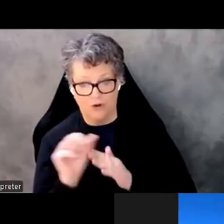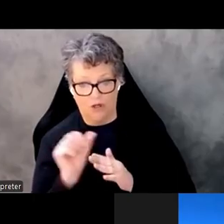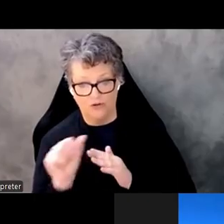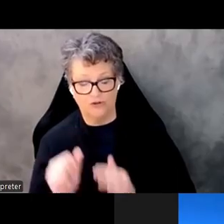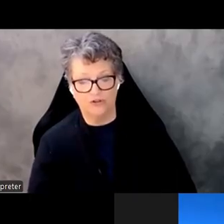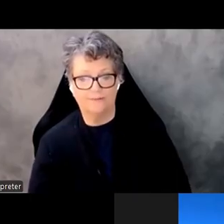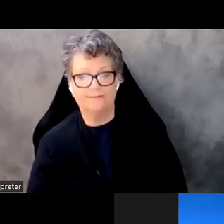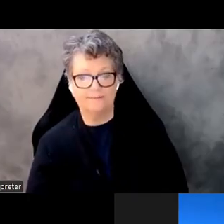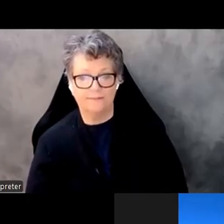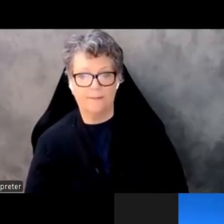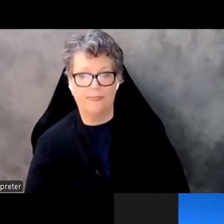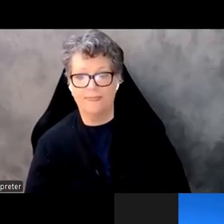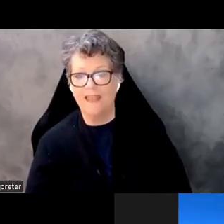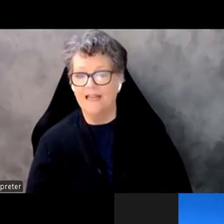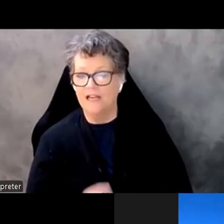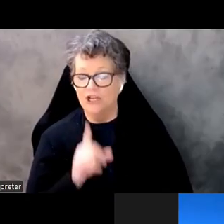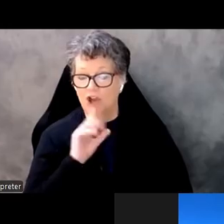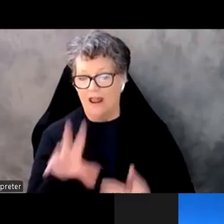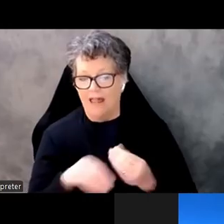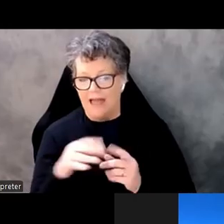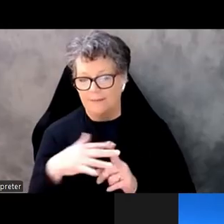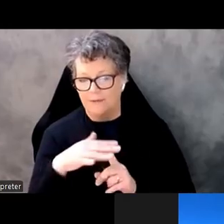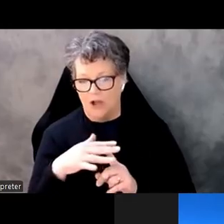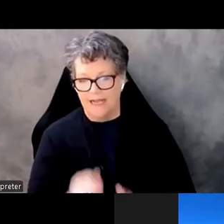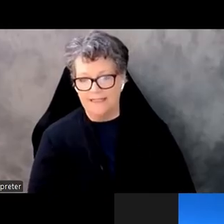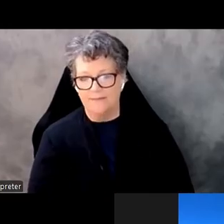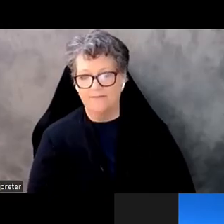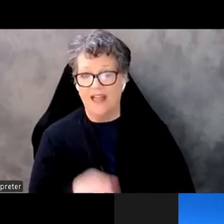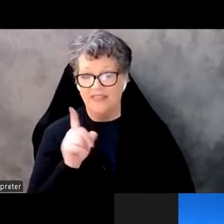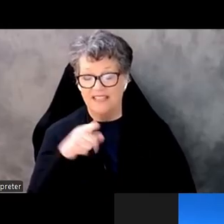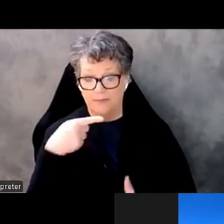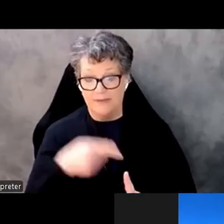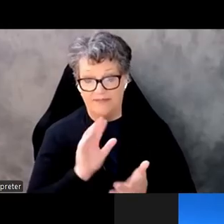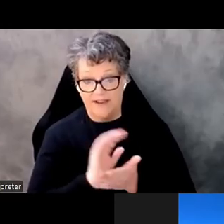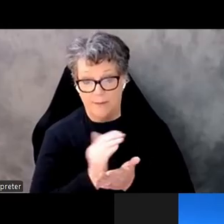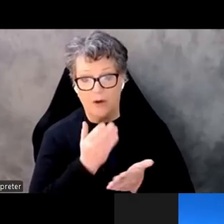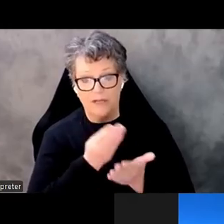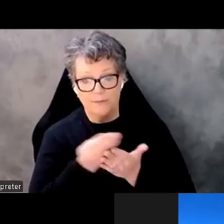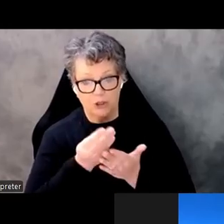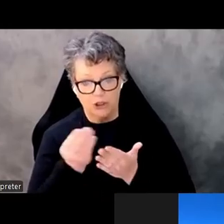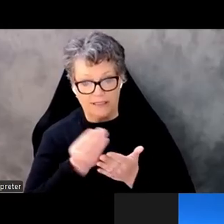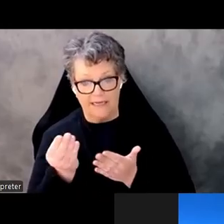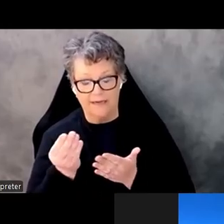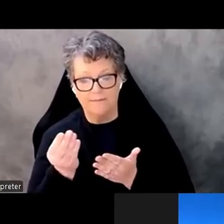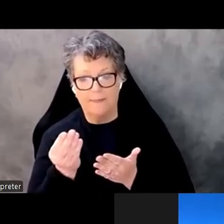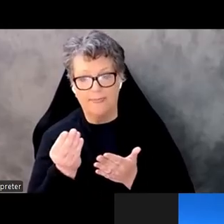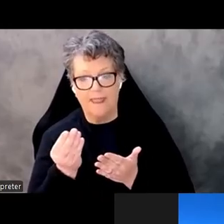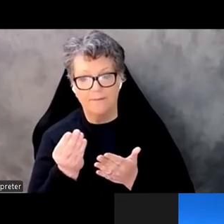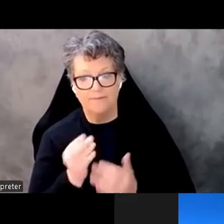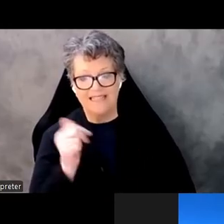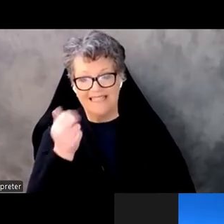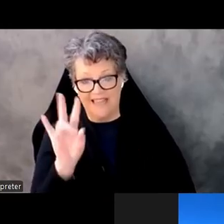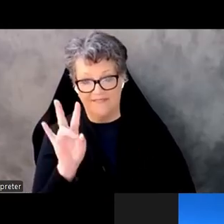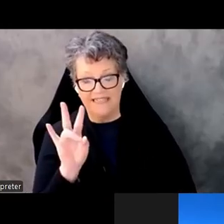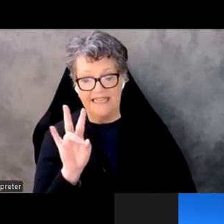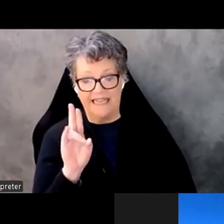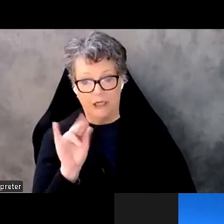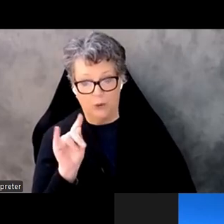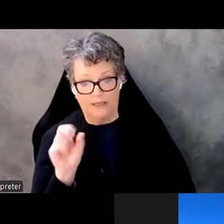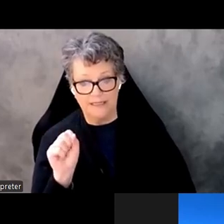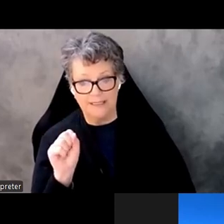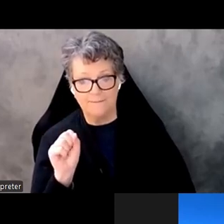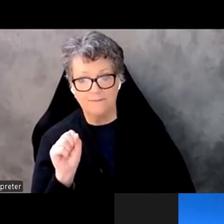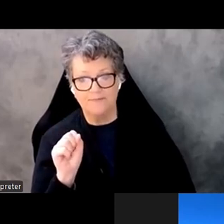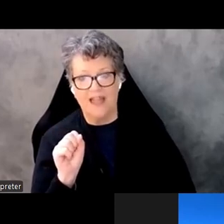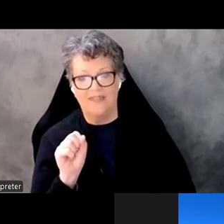$1,245,247. Sure, and I'll add some context to this. This specific amount is purchasing 17 units. That's